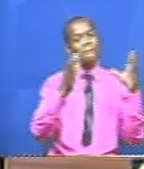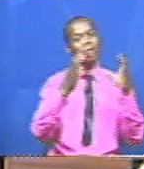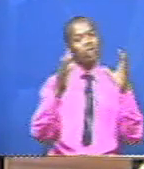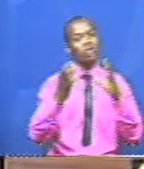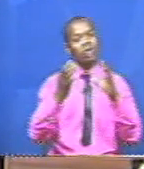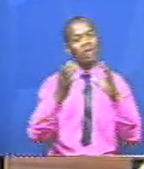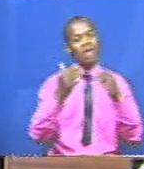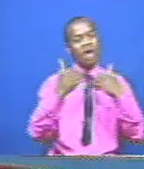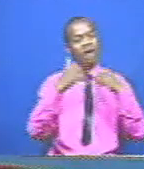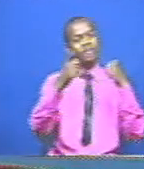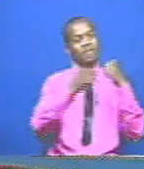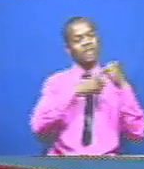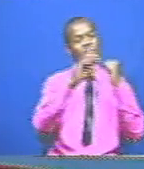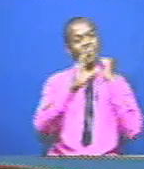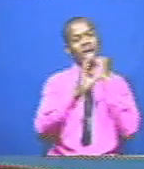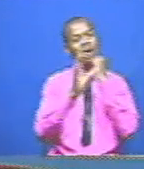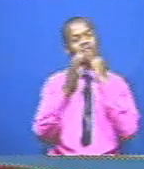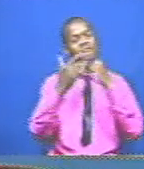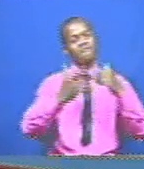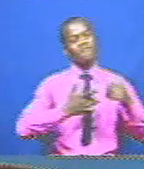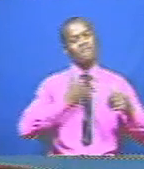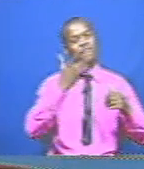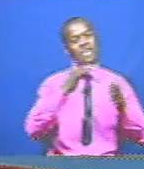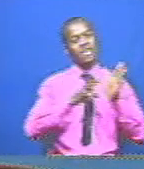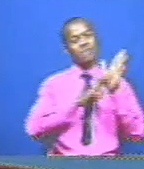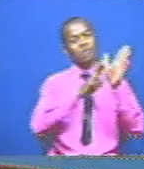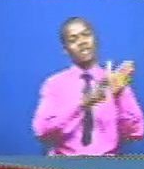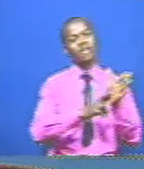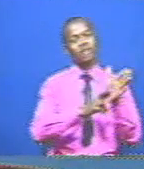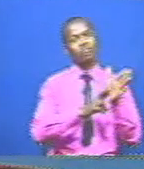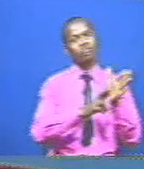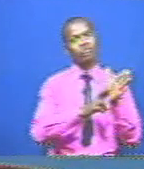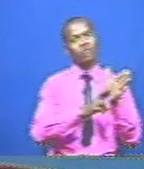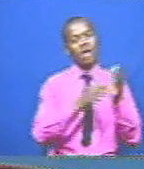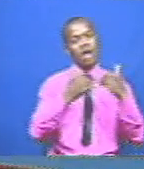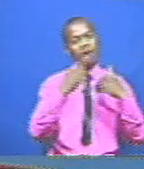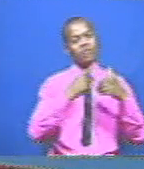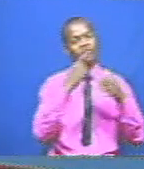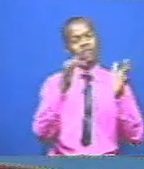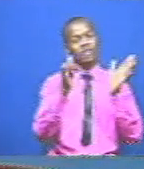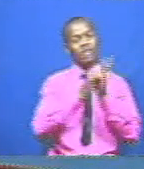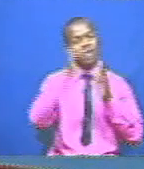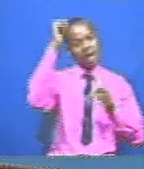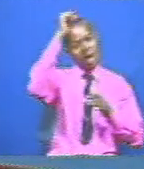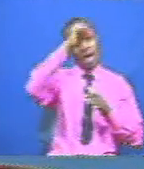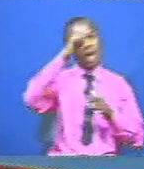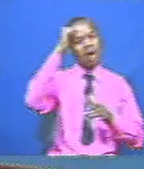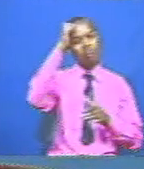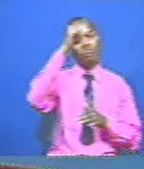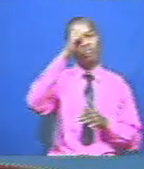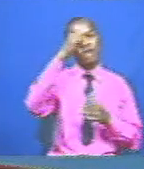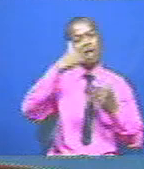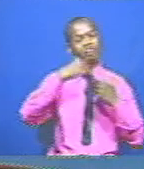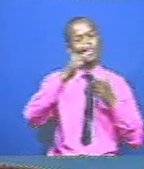the 6 counties feel really represented? And as you have said, Lamu is a very small, very tiny